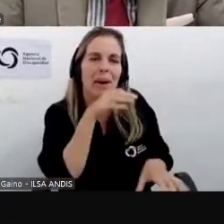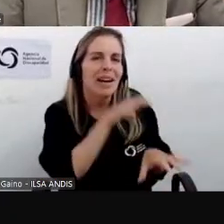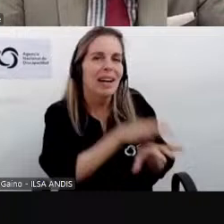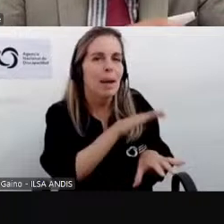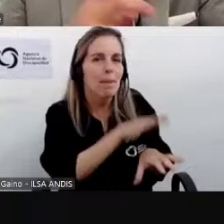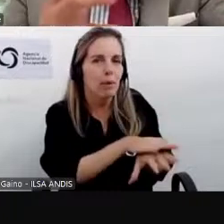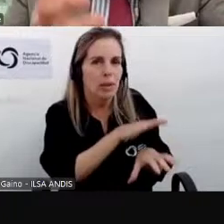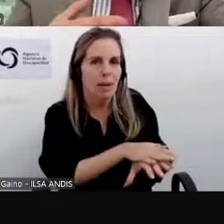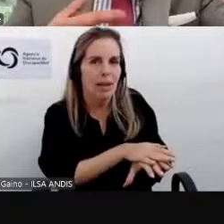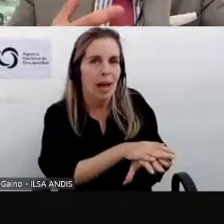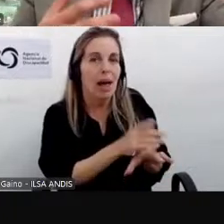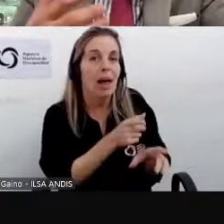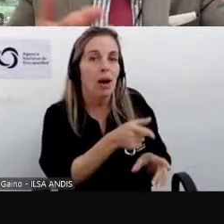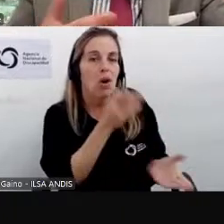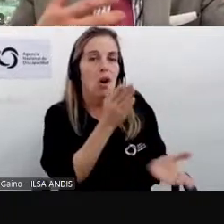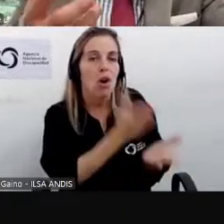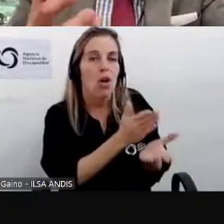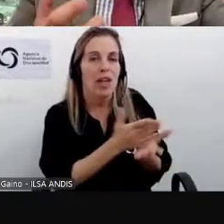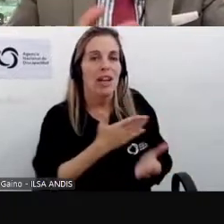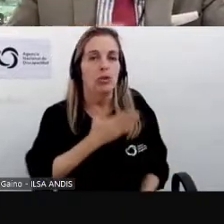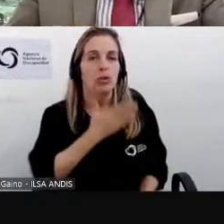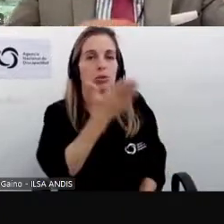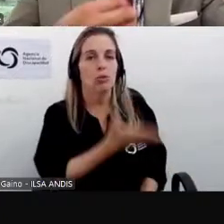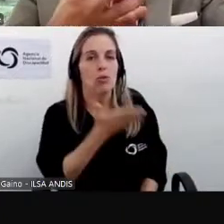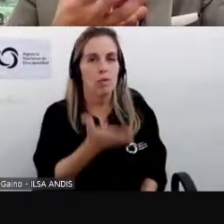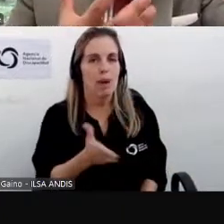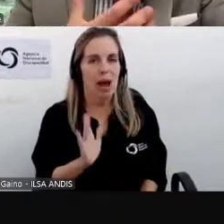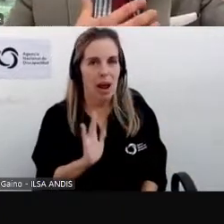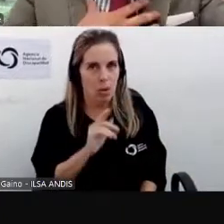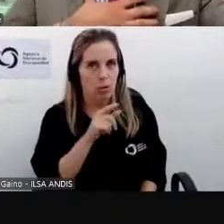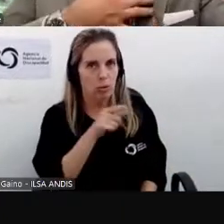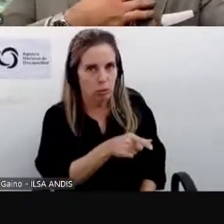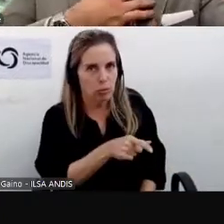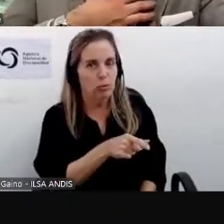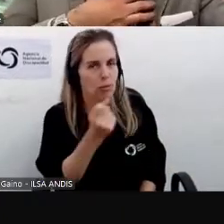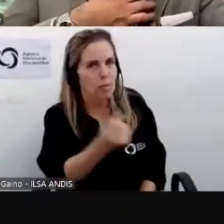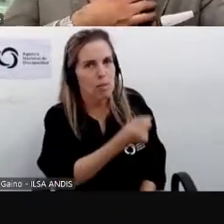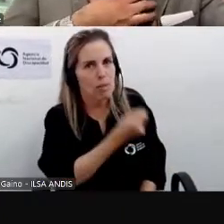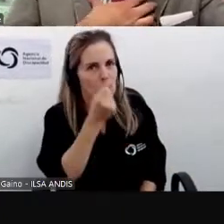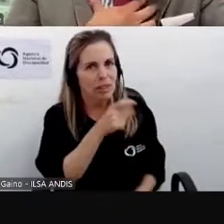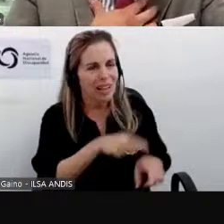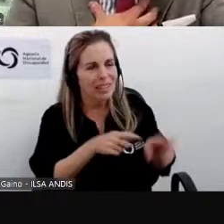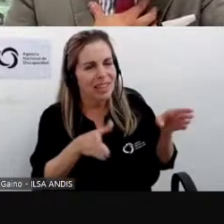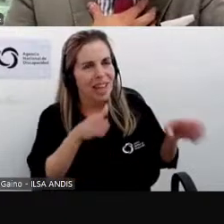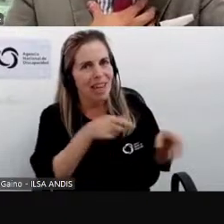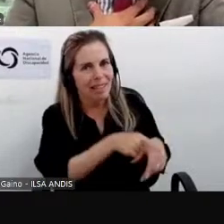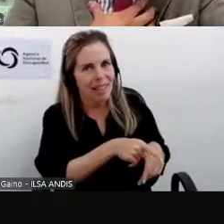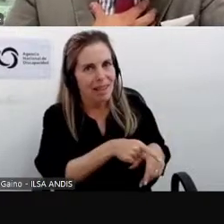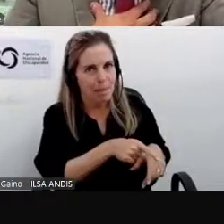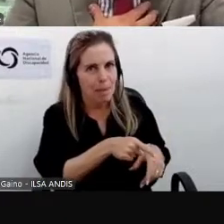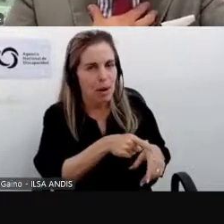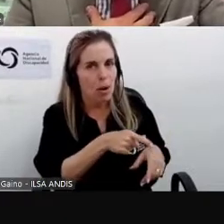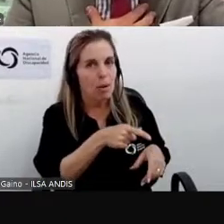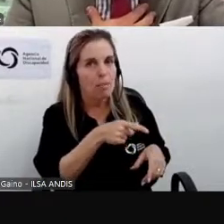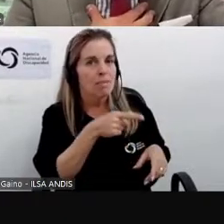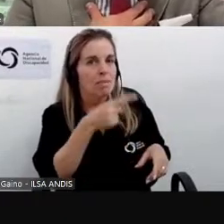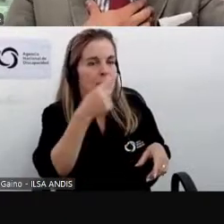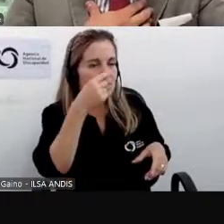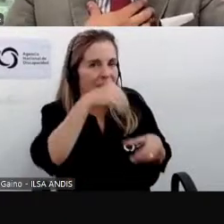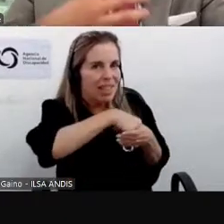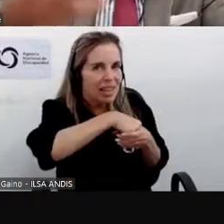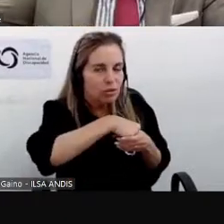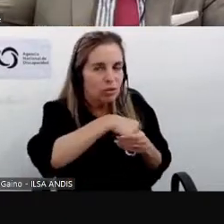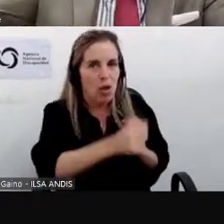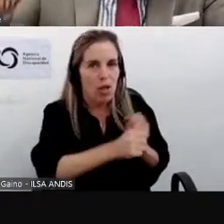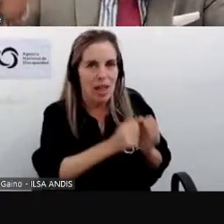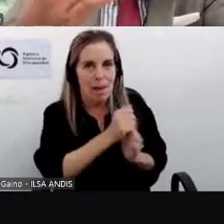commitment of the company for human rights respect. This is a more subjective element, an element